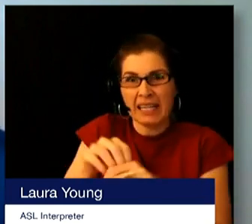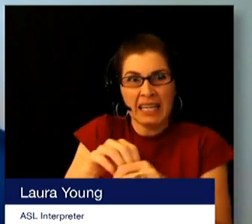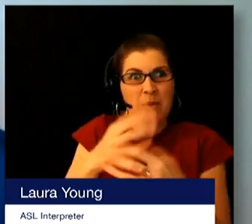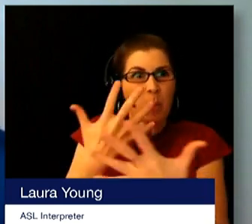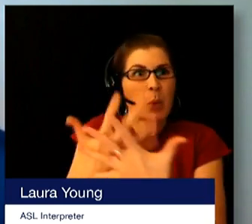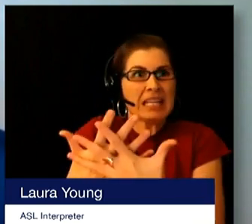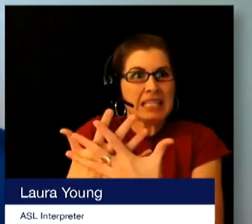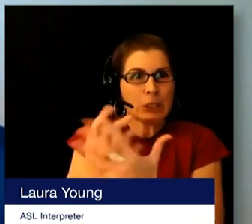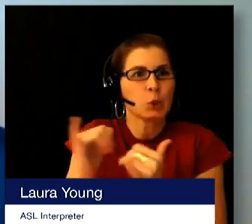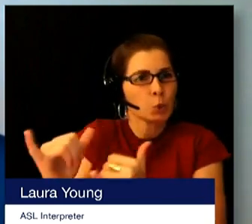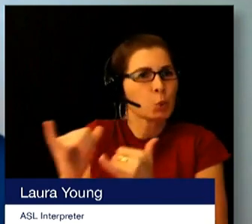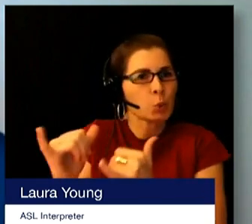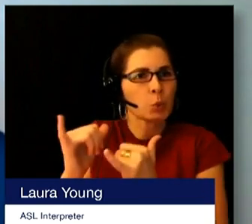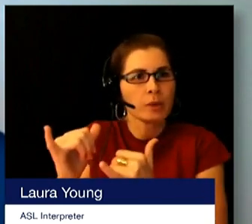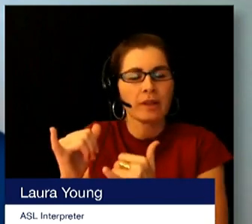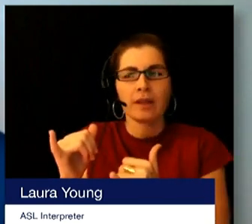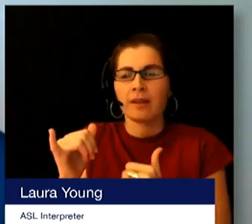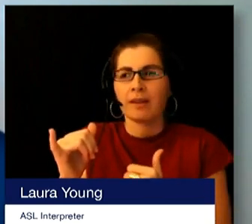that were